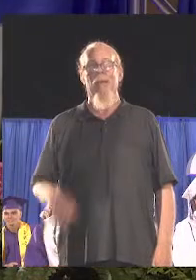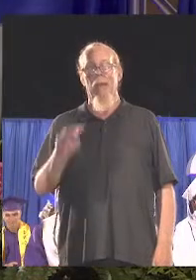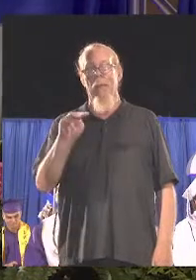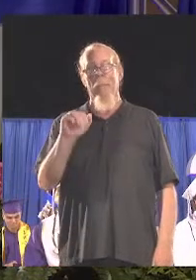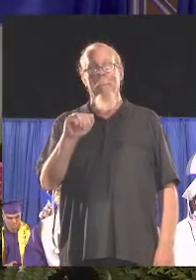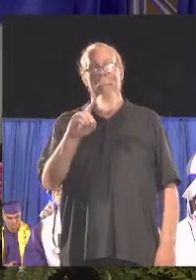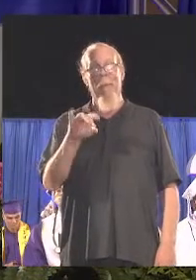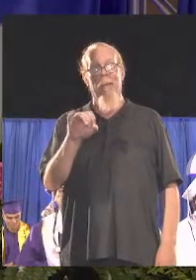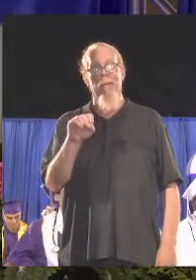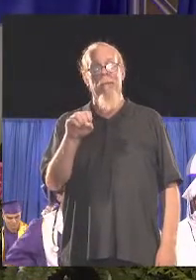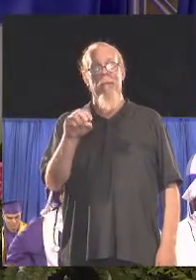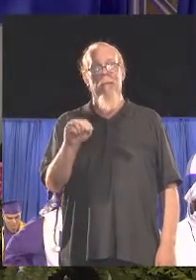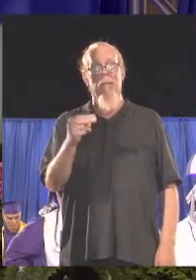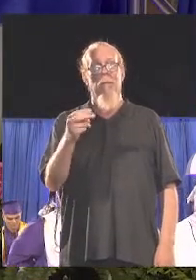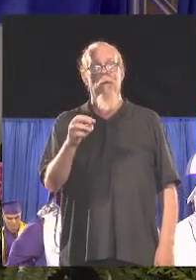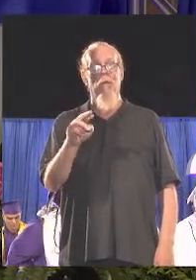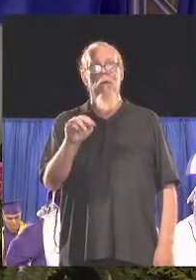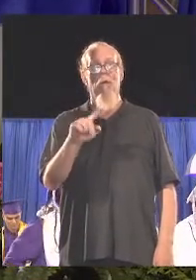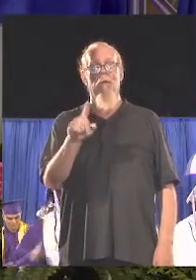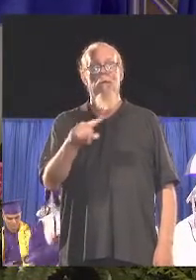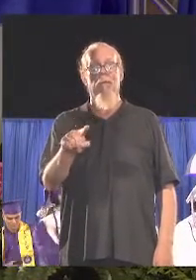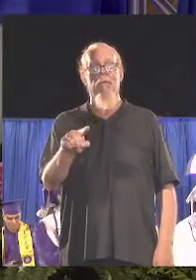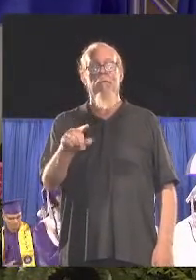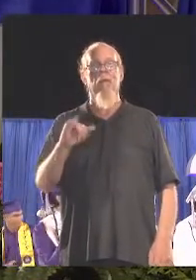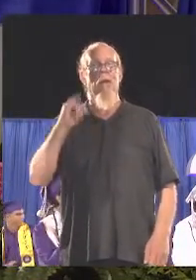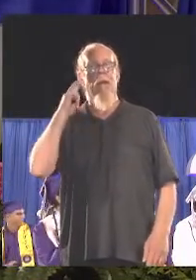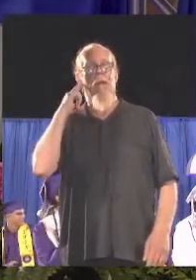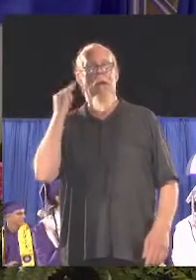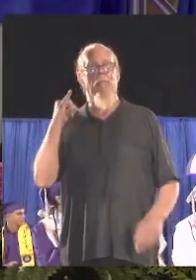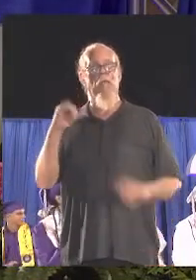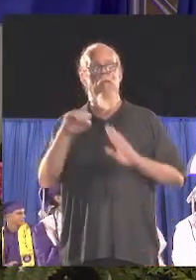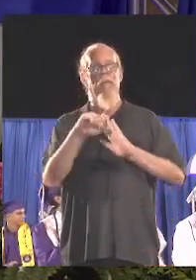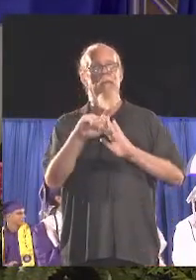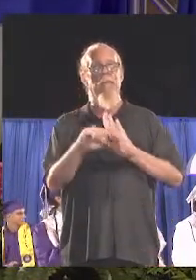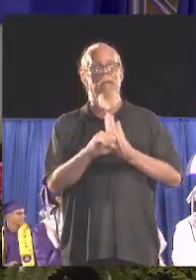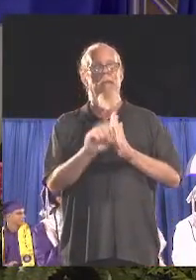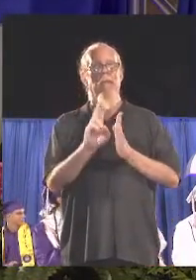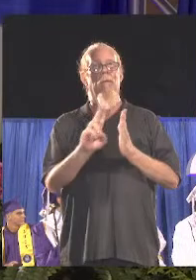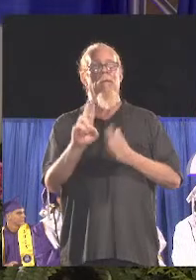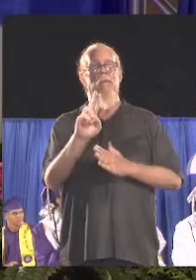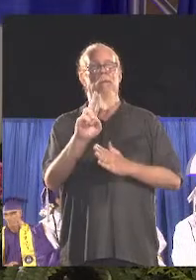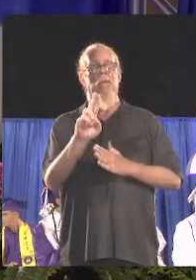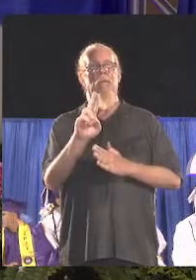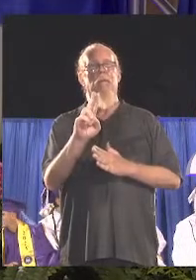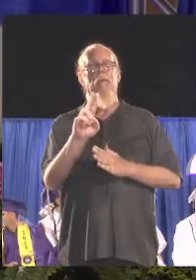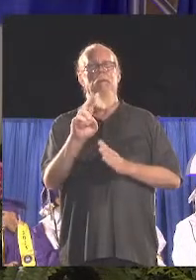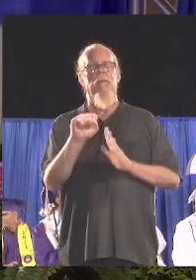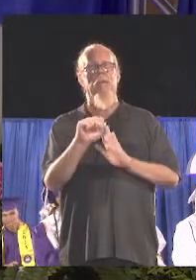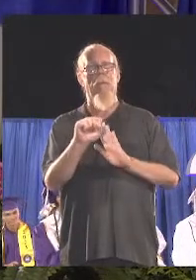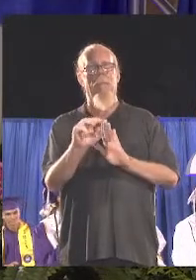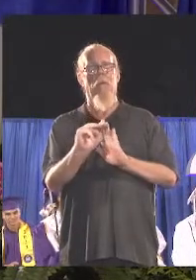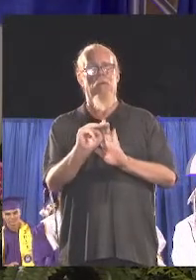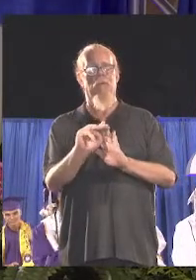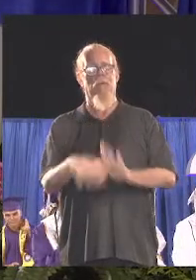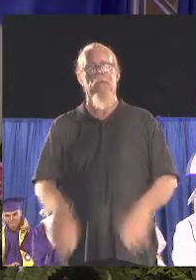Madison Danielle Hernandez, California State University, San Marcos.